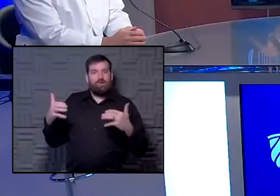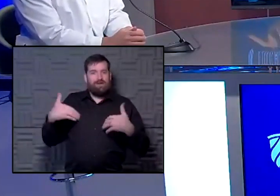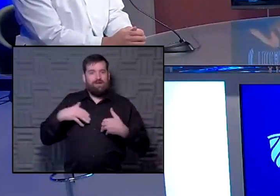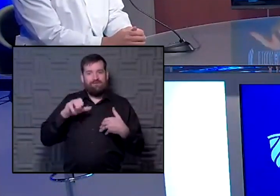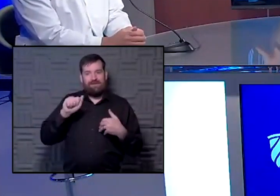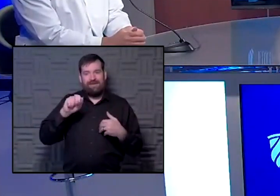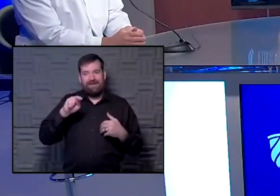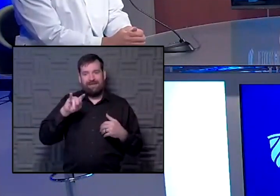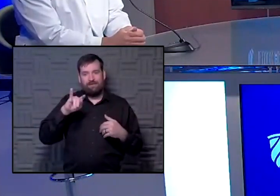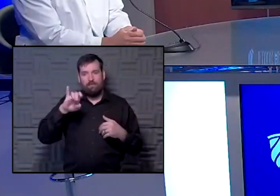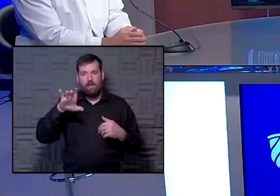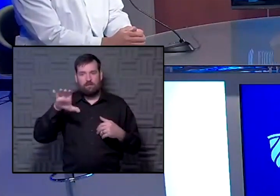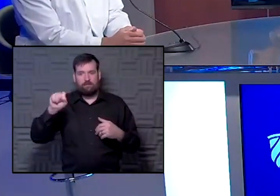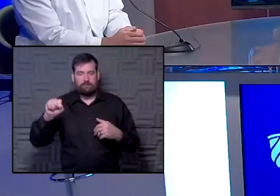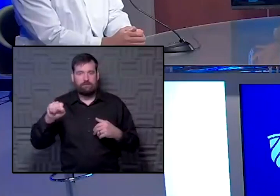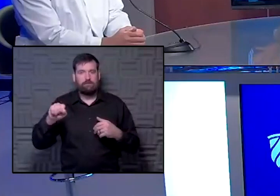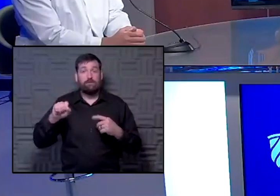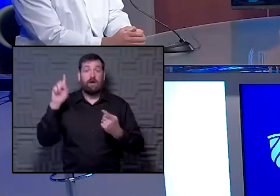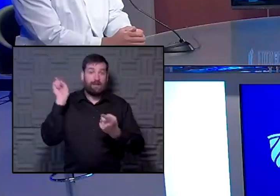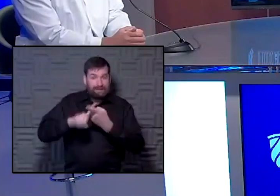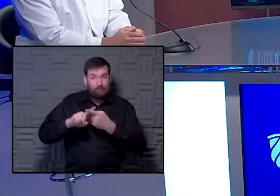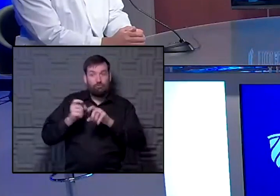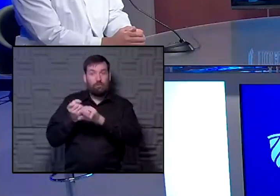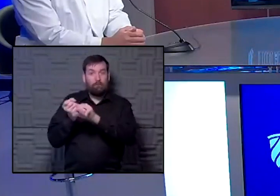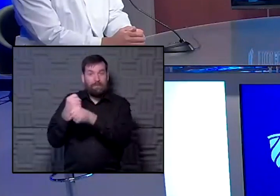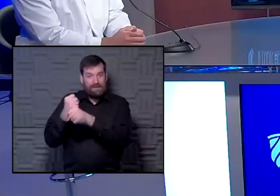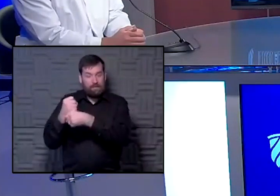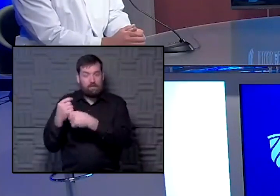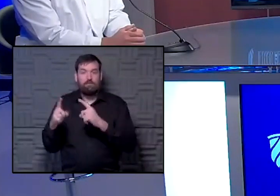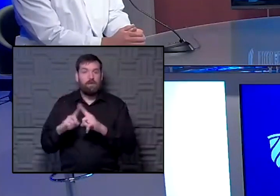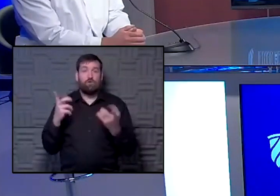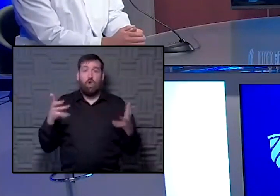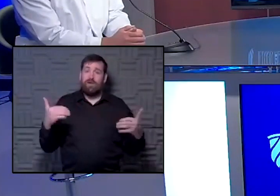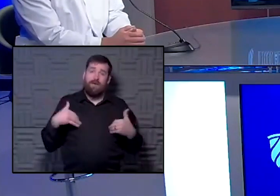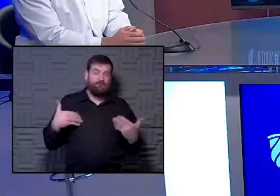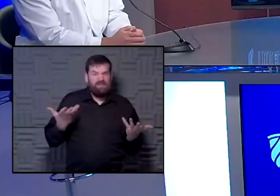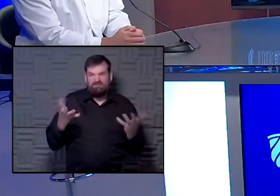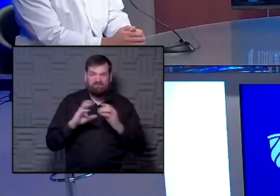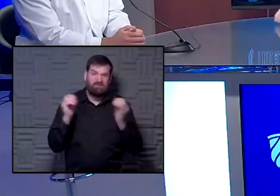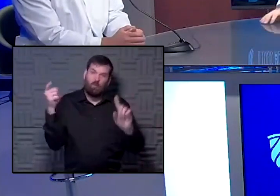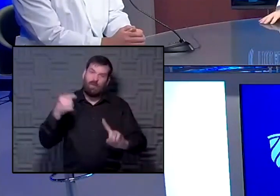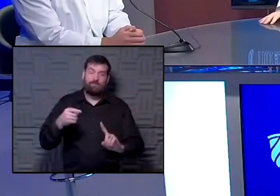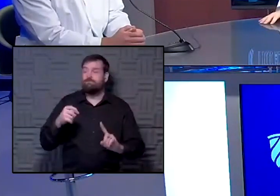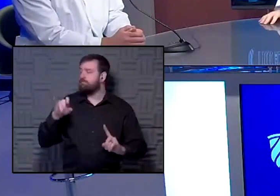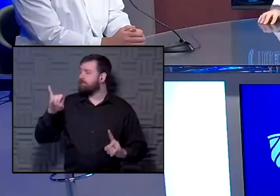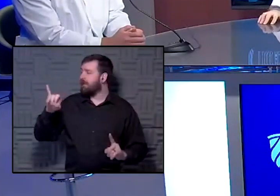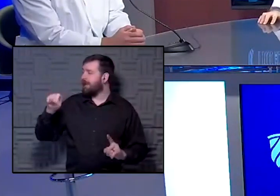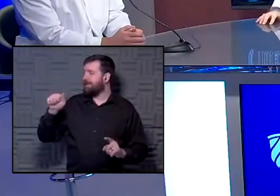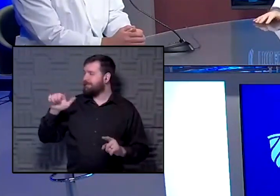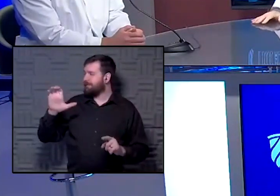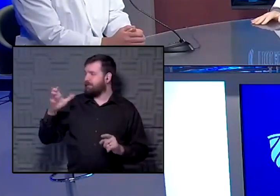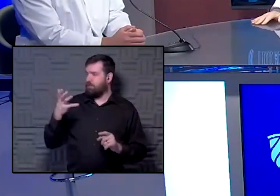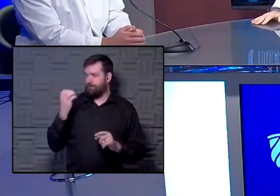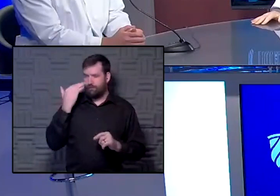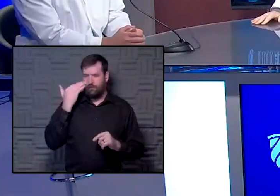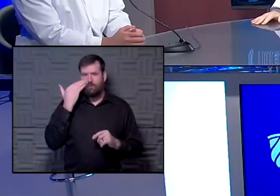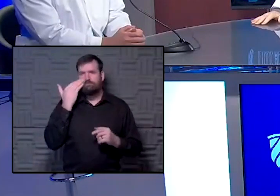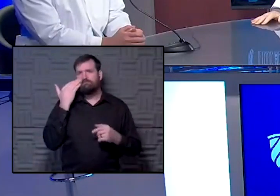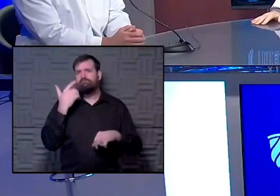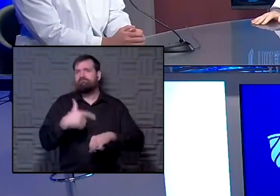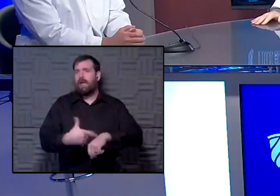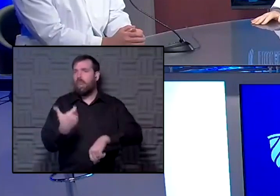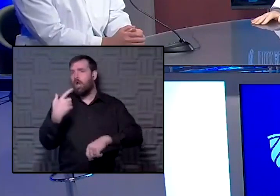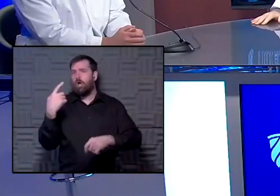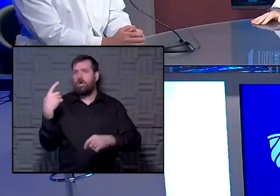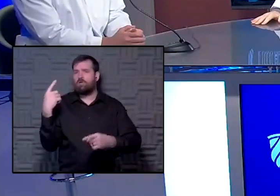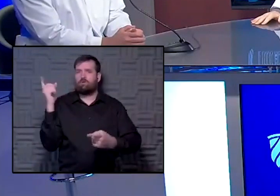going to give you those antibodies until your body makes the antibodies. Once you start making them, there's no more point for it. Isaac wants to know, how long is it going to be before I can